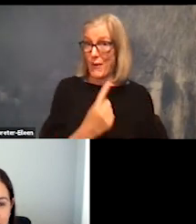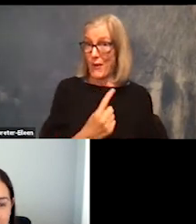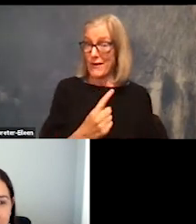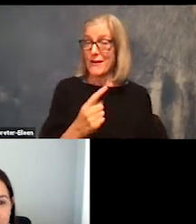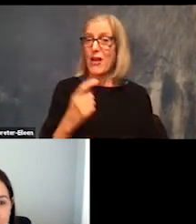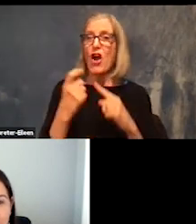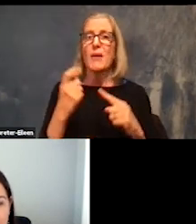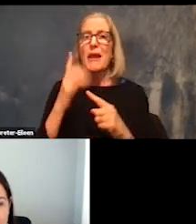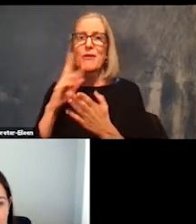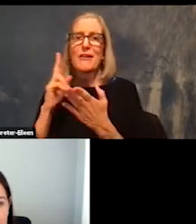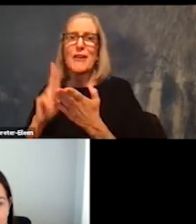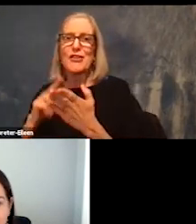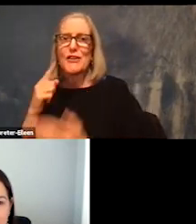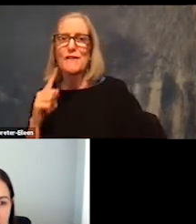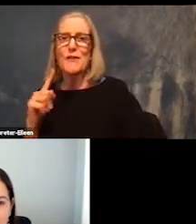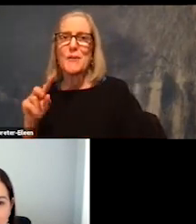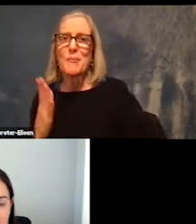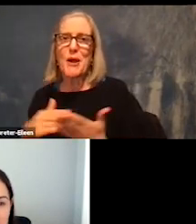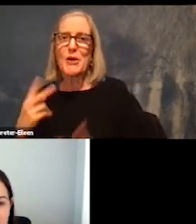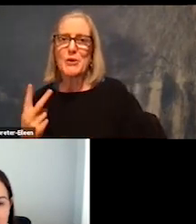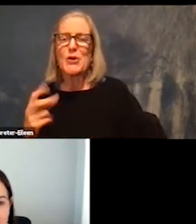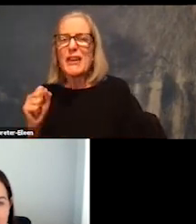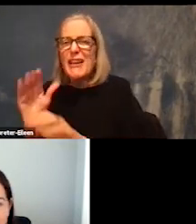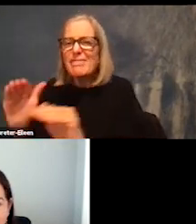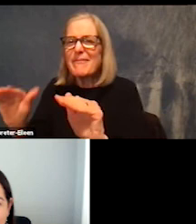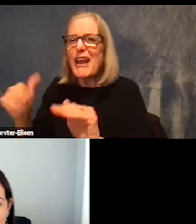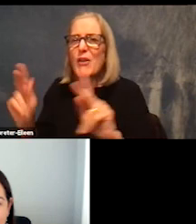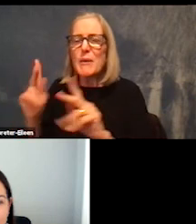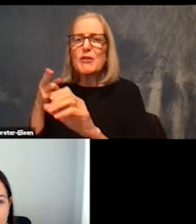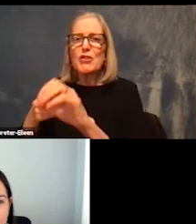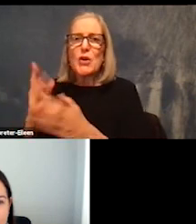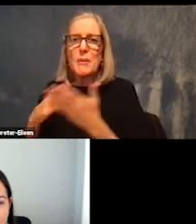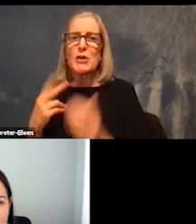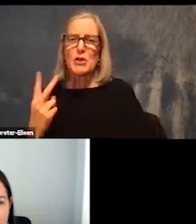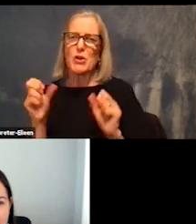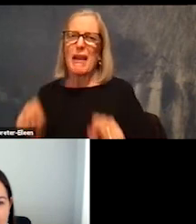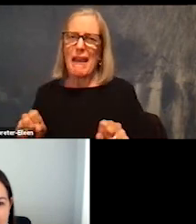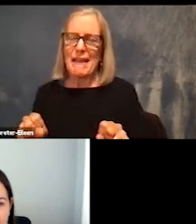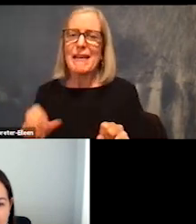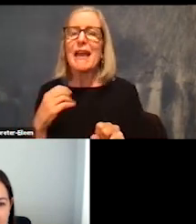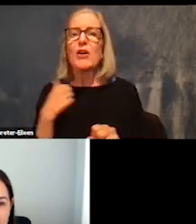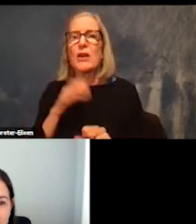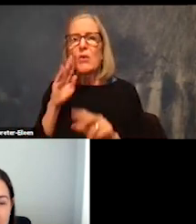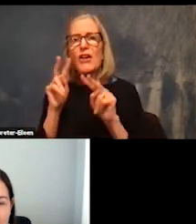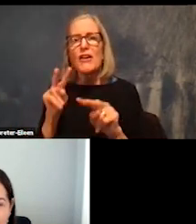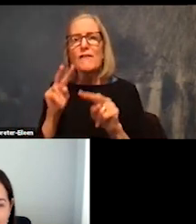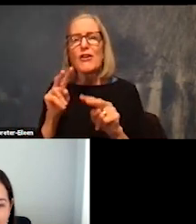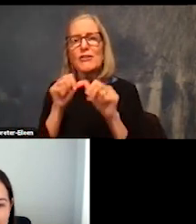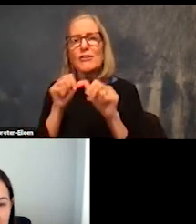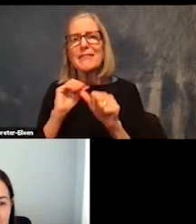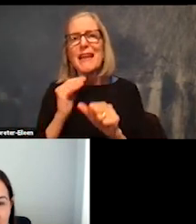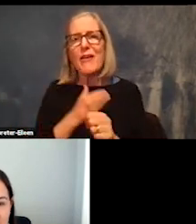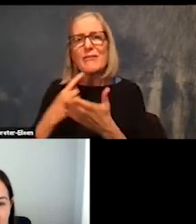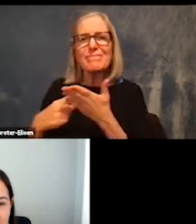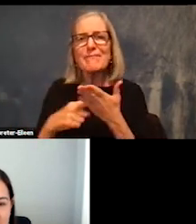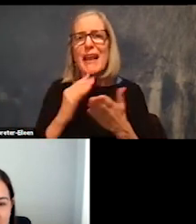invite others to register. They can certainly come on in, and we'll look forward to continuing this work at that